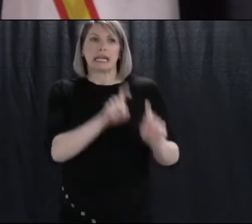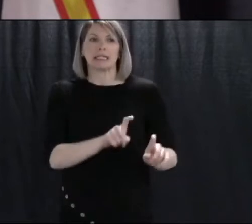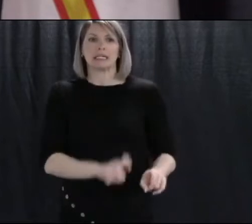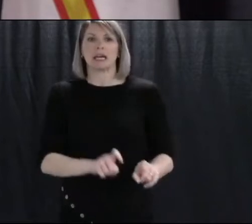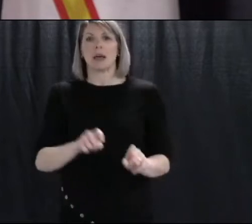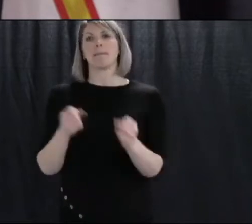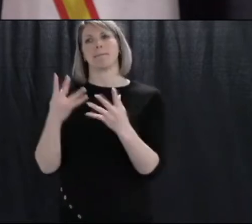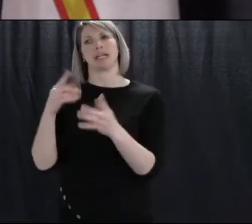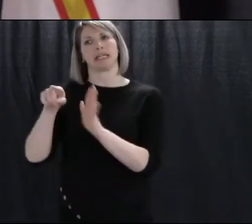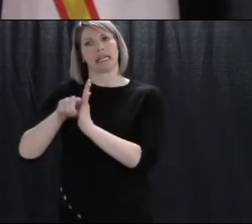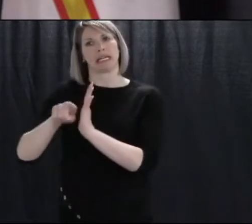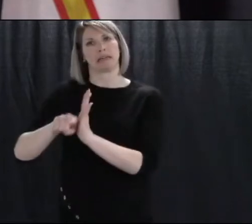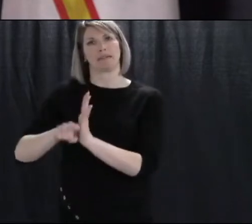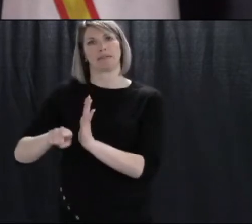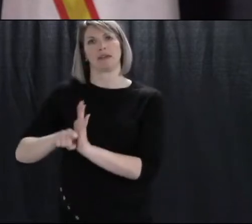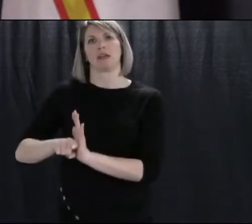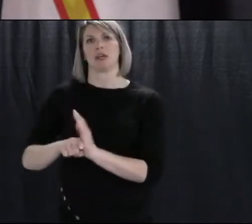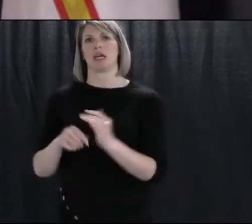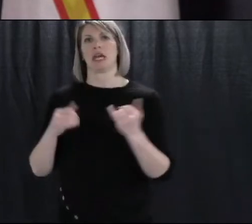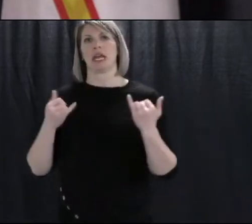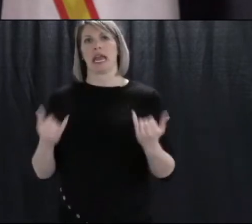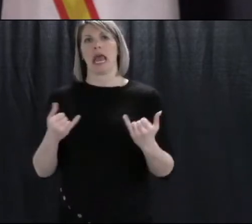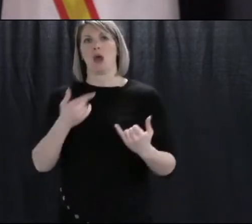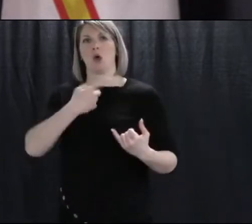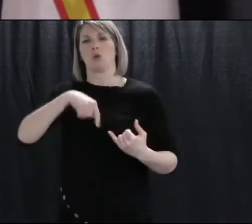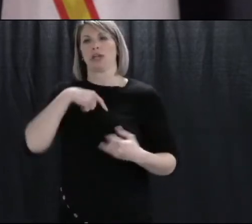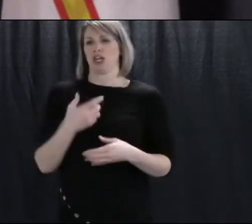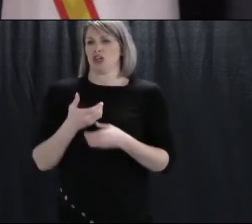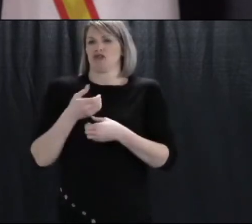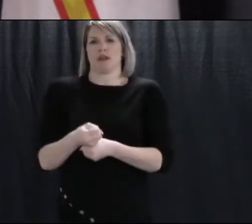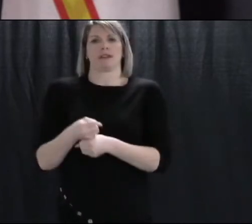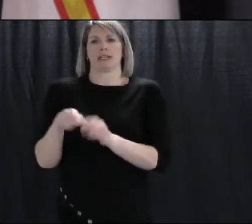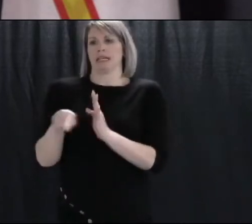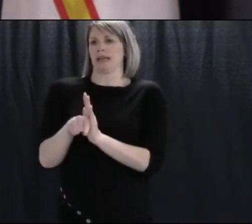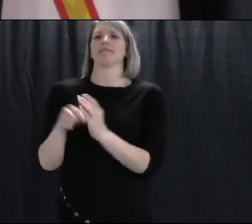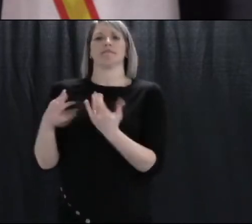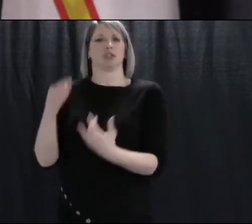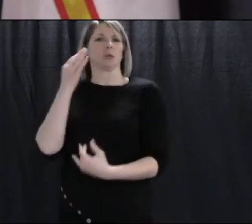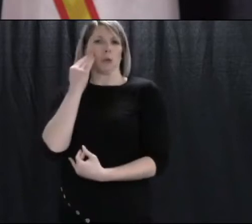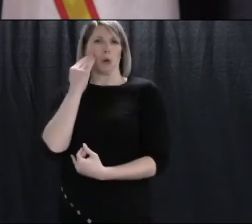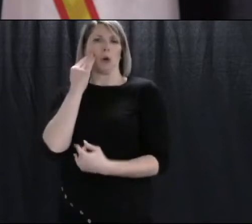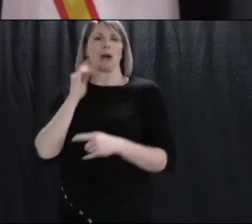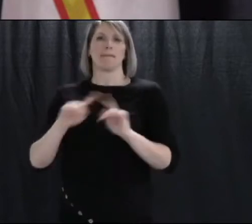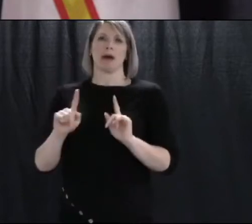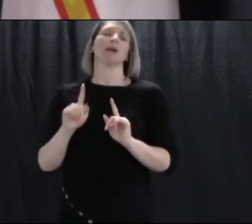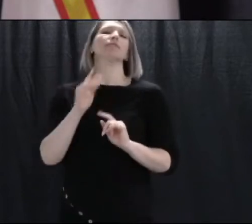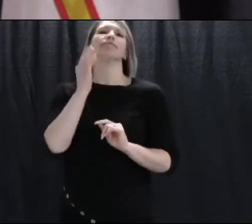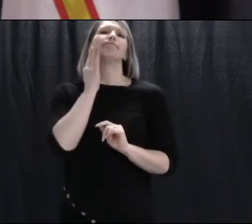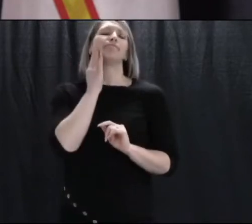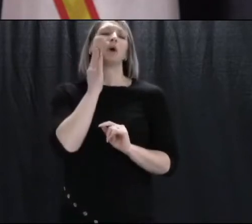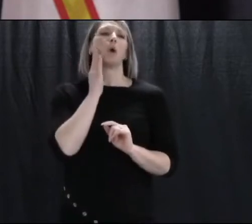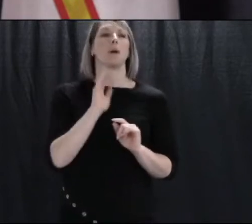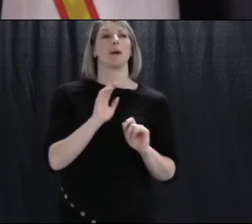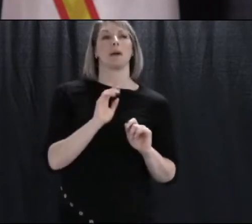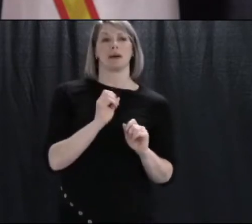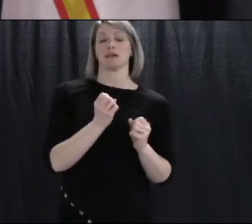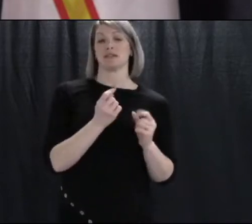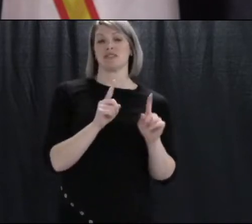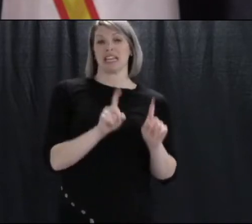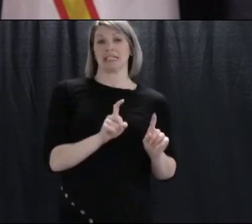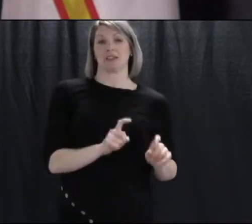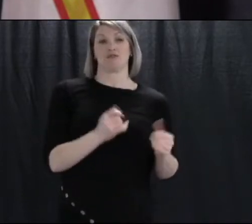but we've moved the numbers quite a bit today, which is unfortunate. But the testing, I will say that it has been